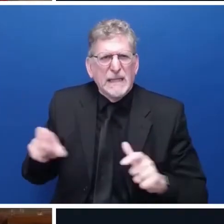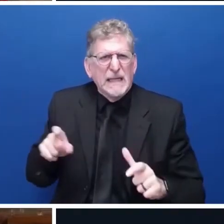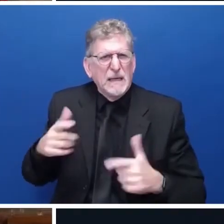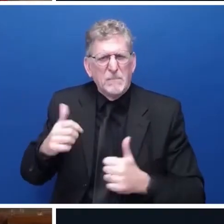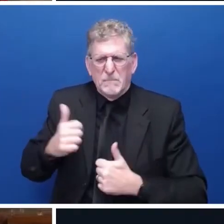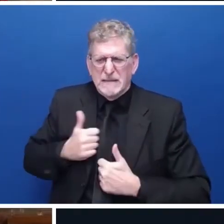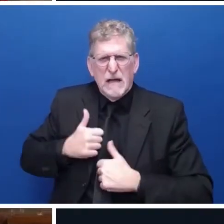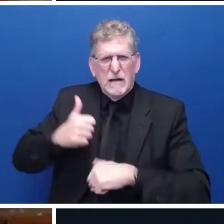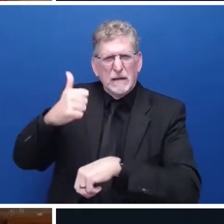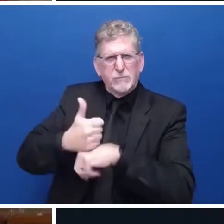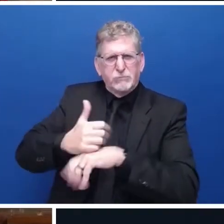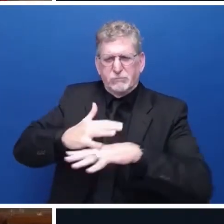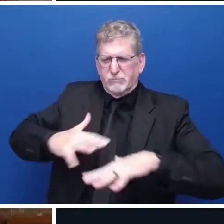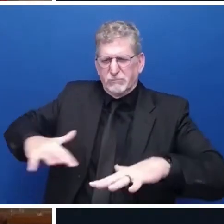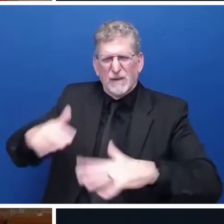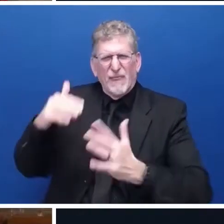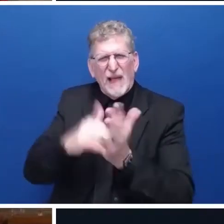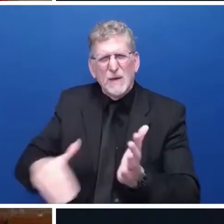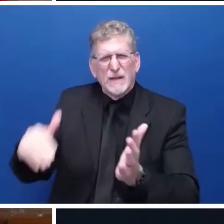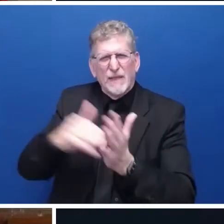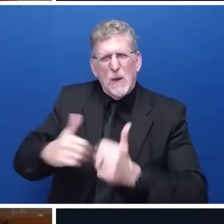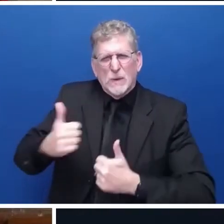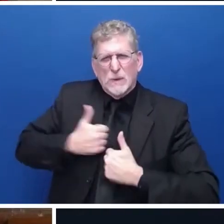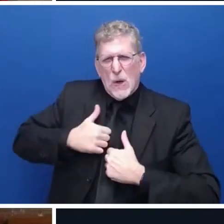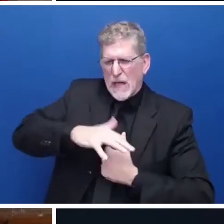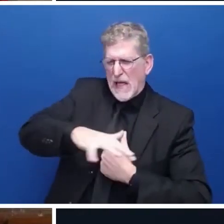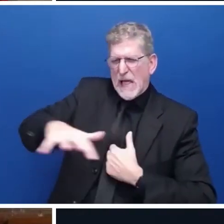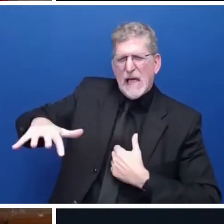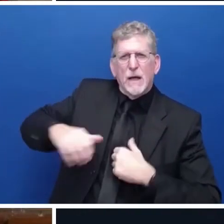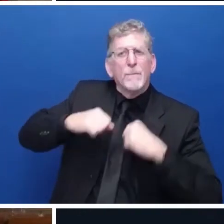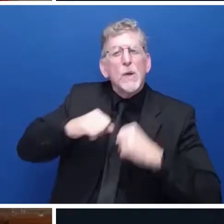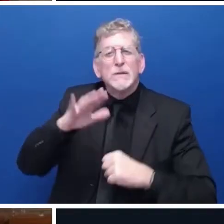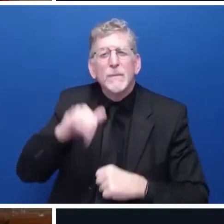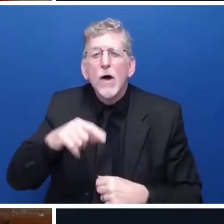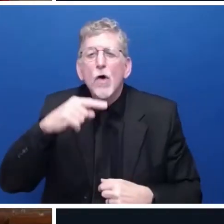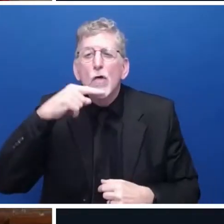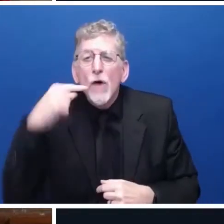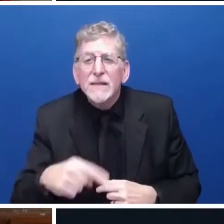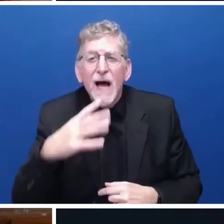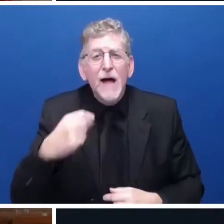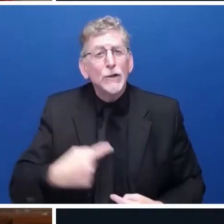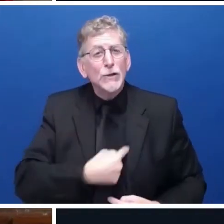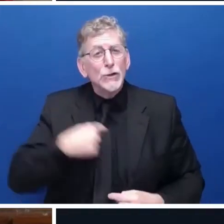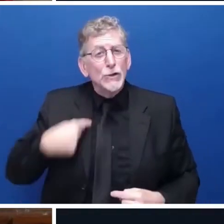Chinese military technology. How did that work out? Not too good.